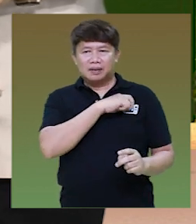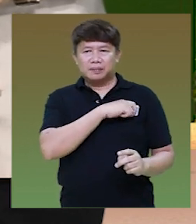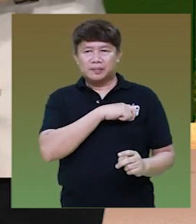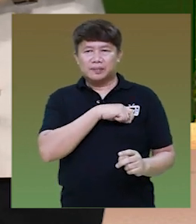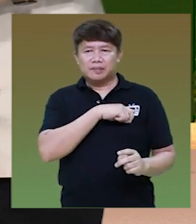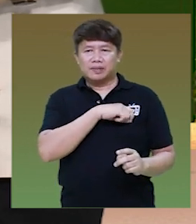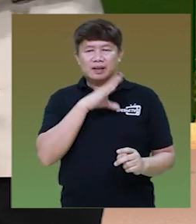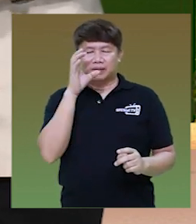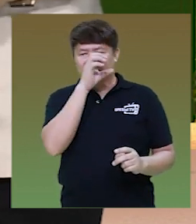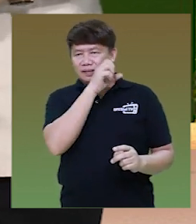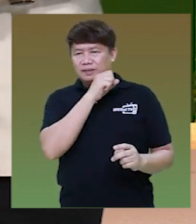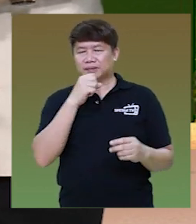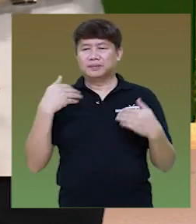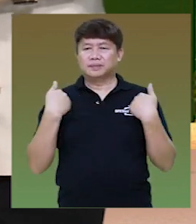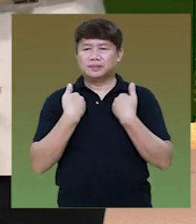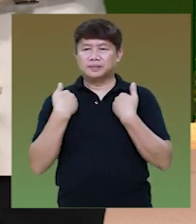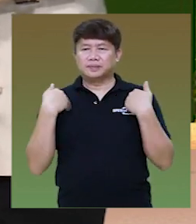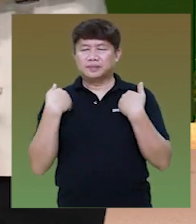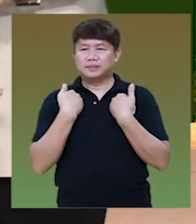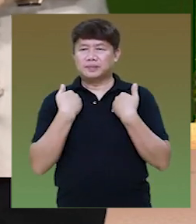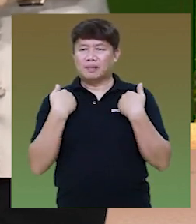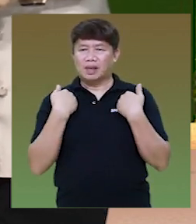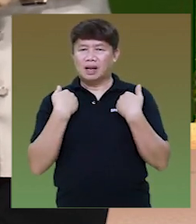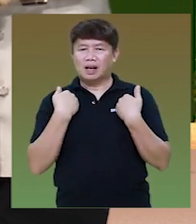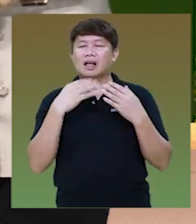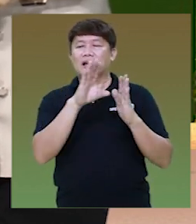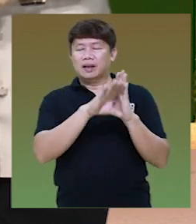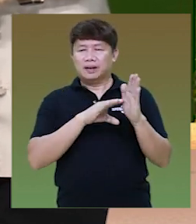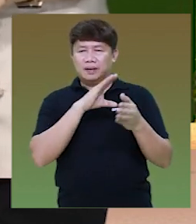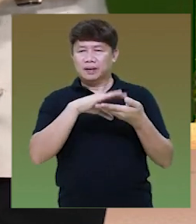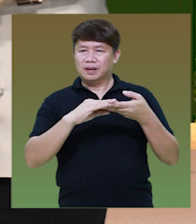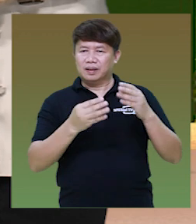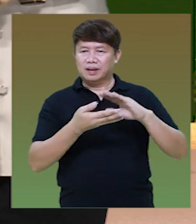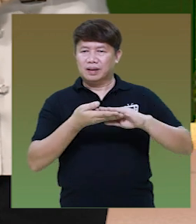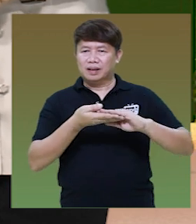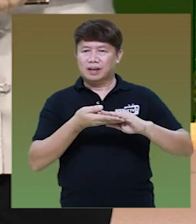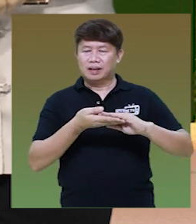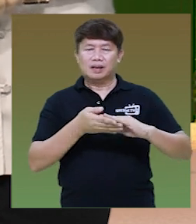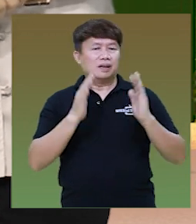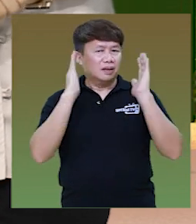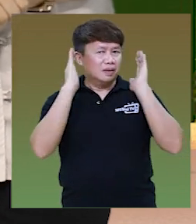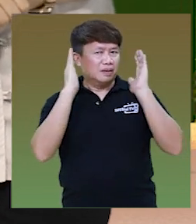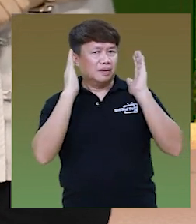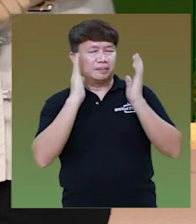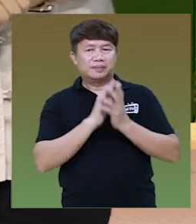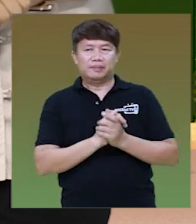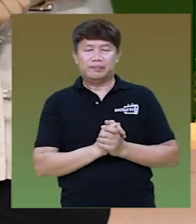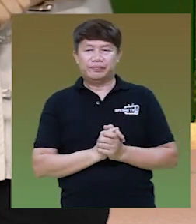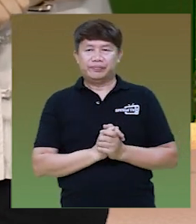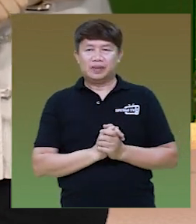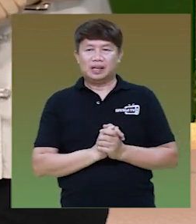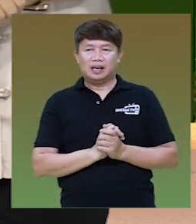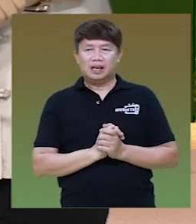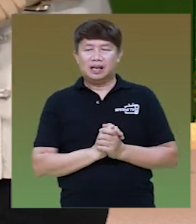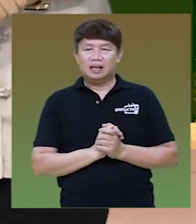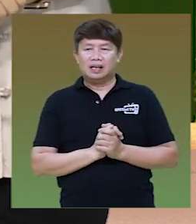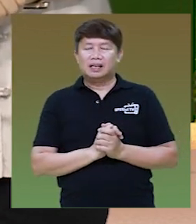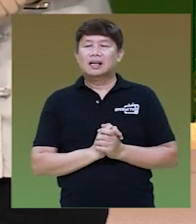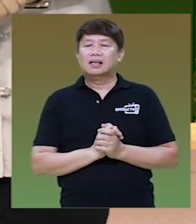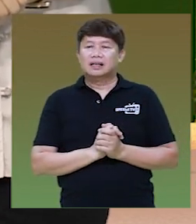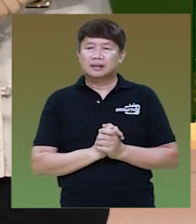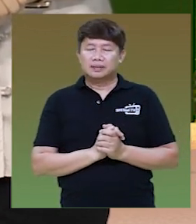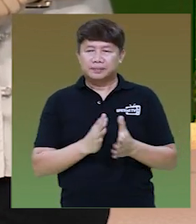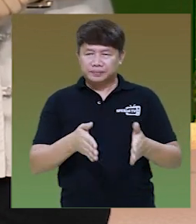inferred about the animal characters in the story you've just heard. Let us define what